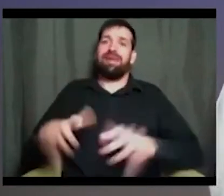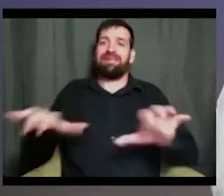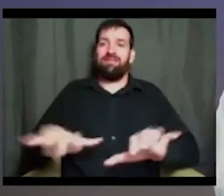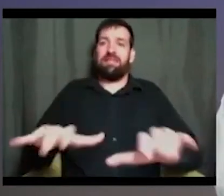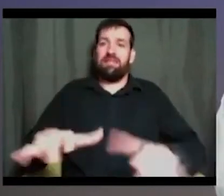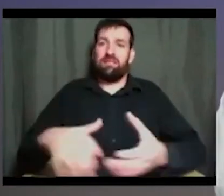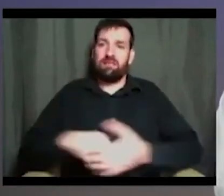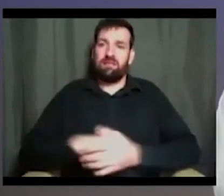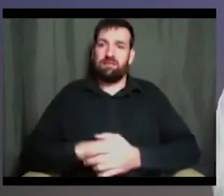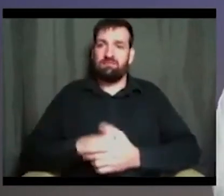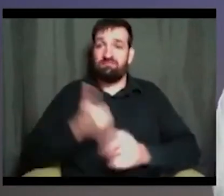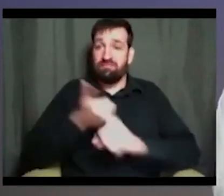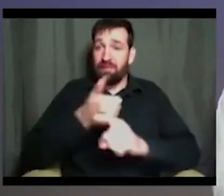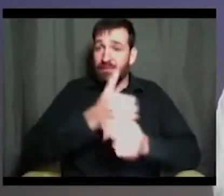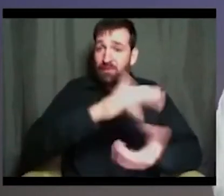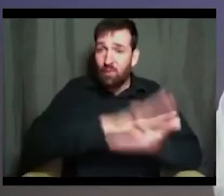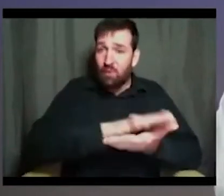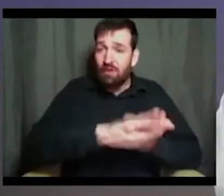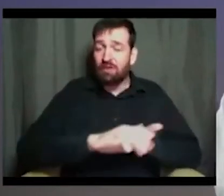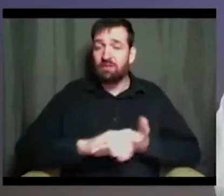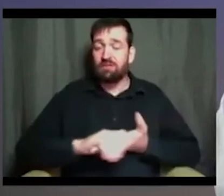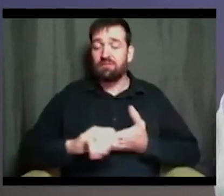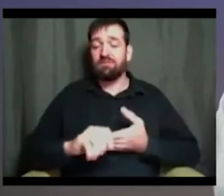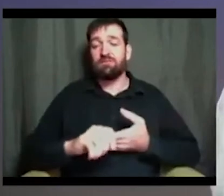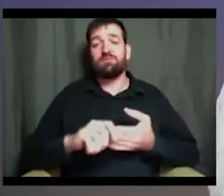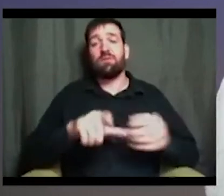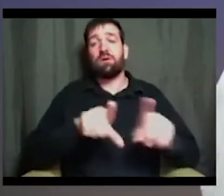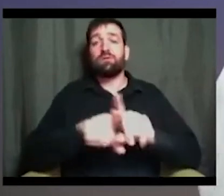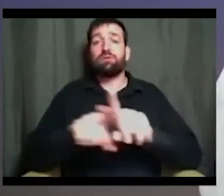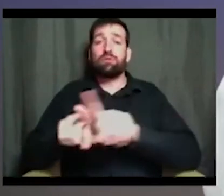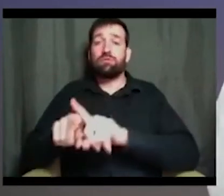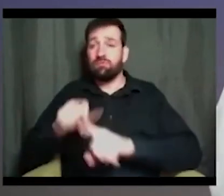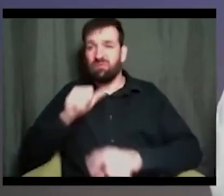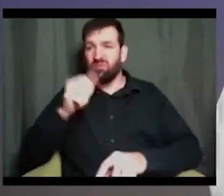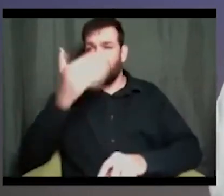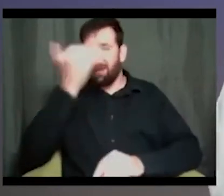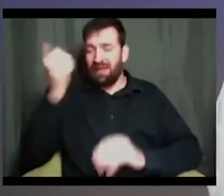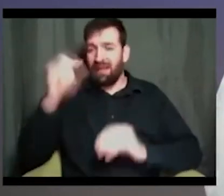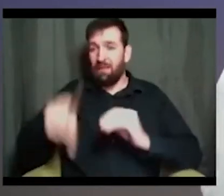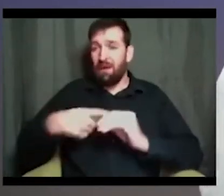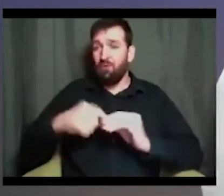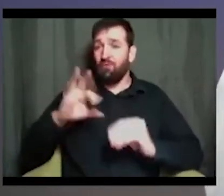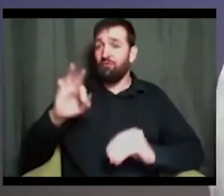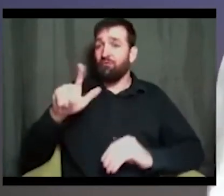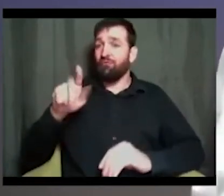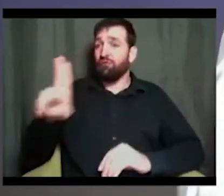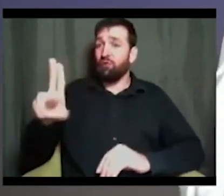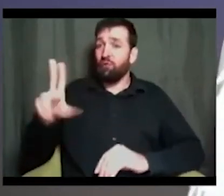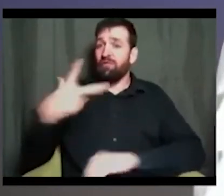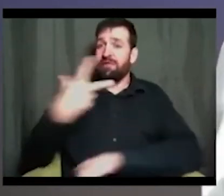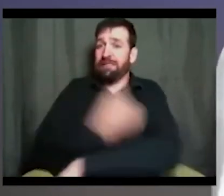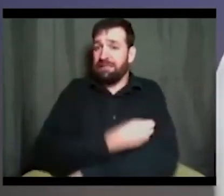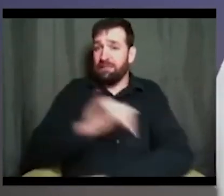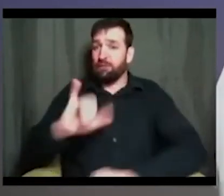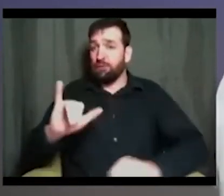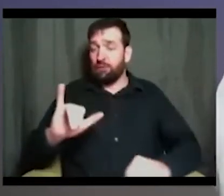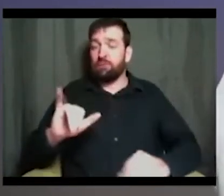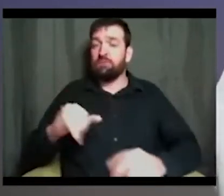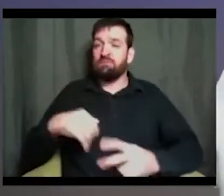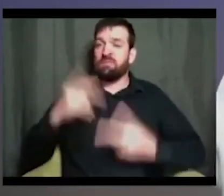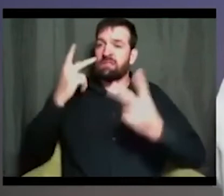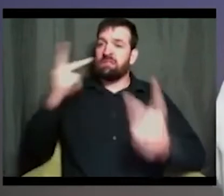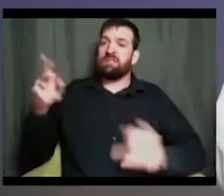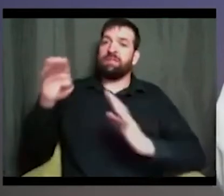school, and also don't forget about the flu vaccine. As Dr. Greiner had mentioned, we were seeing some decreased